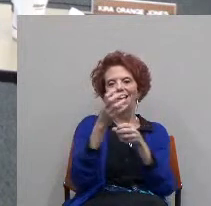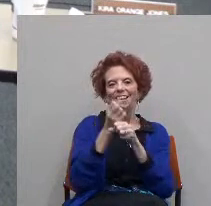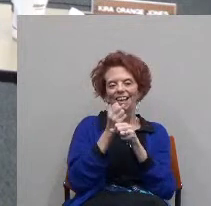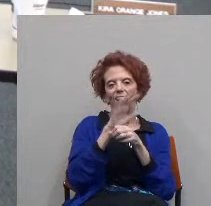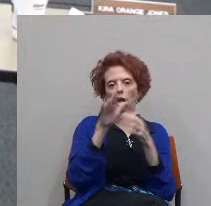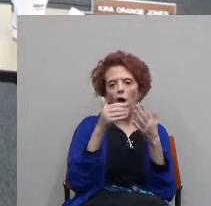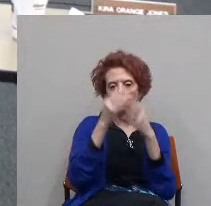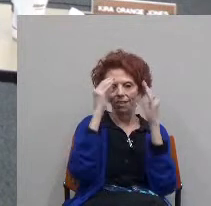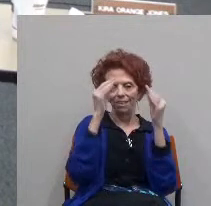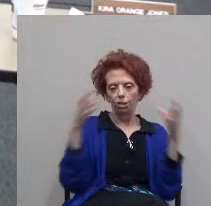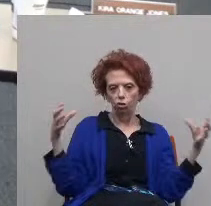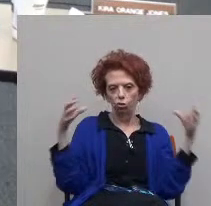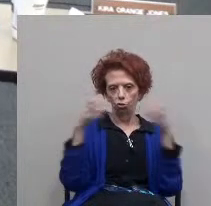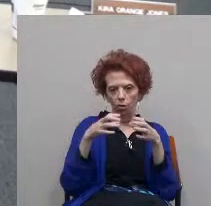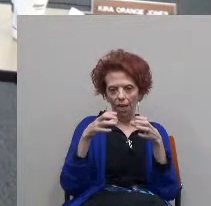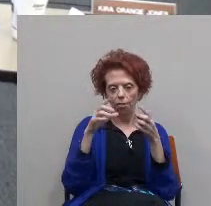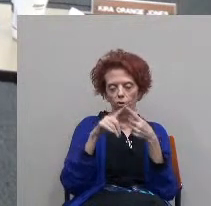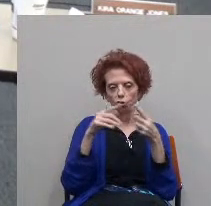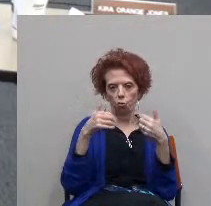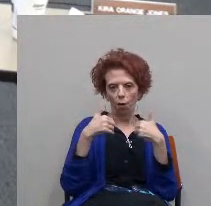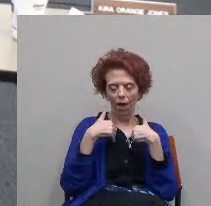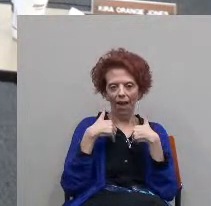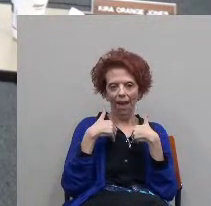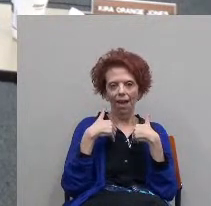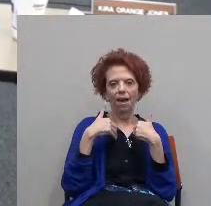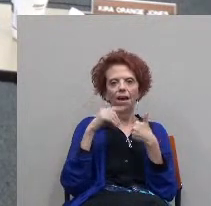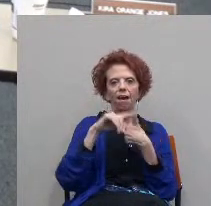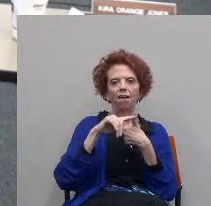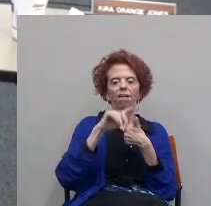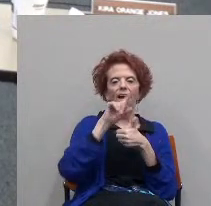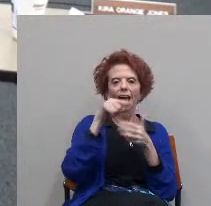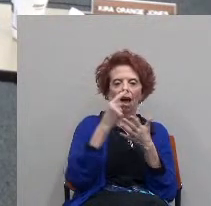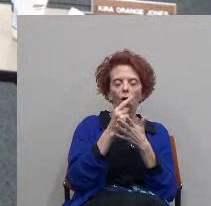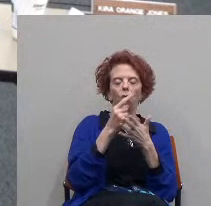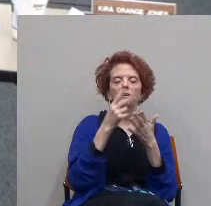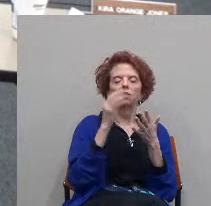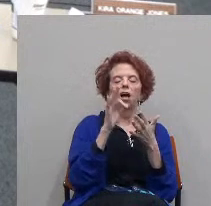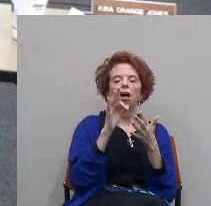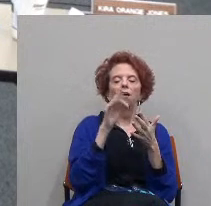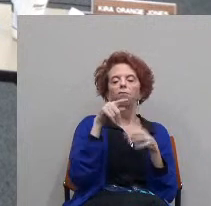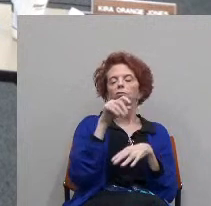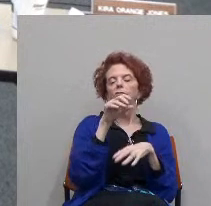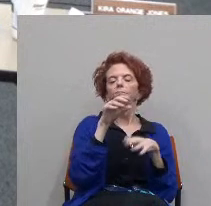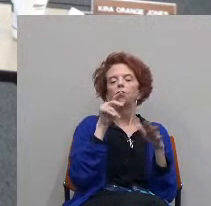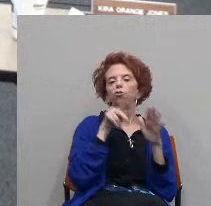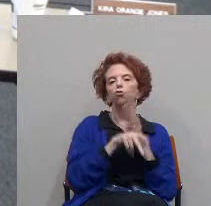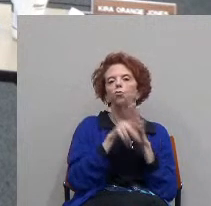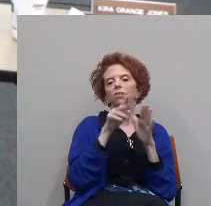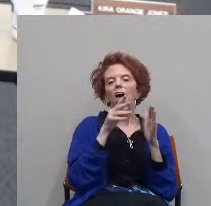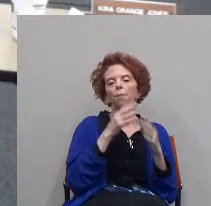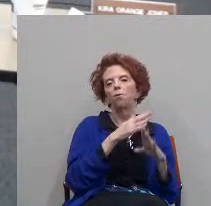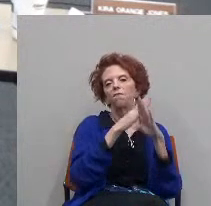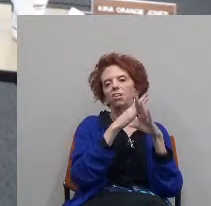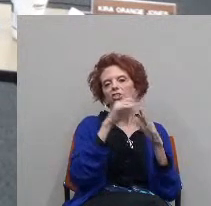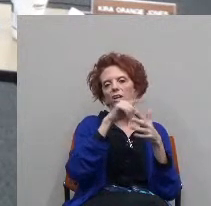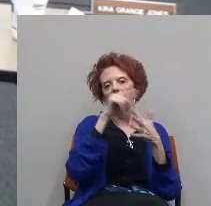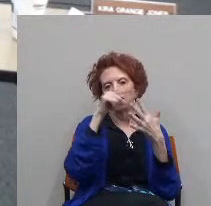teacher together to make sure they have this many hours of suicide prevention, this many hours of this many hours of that.